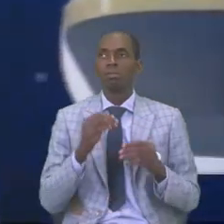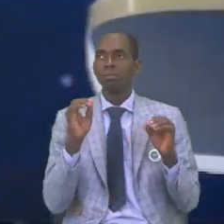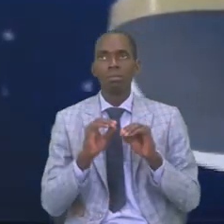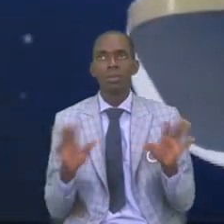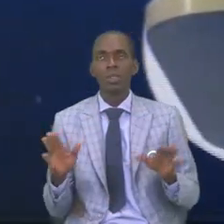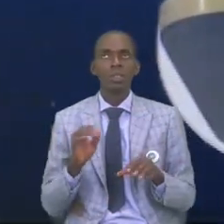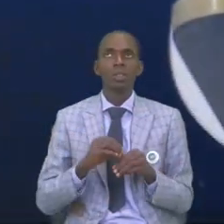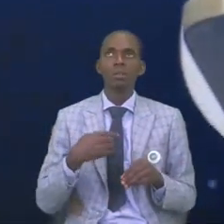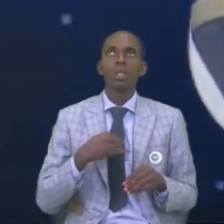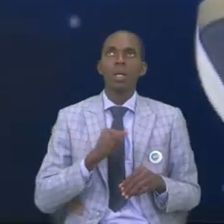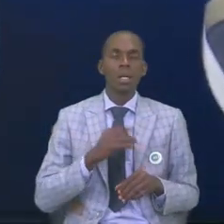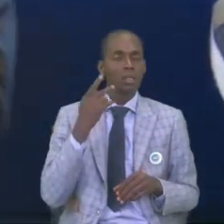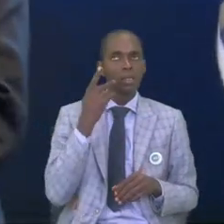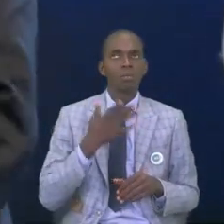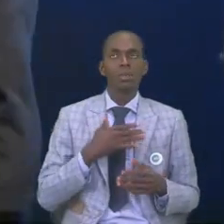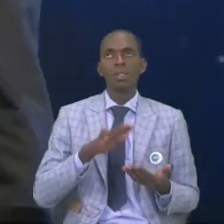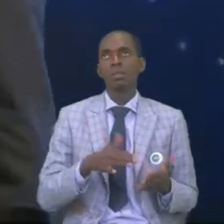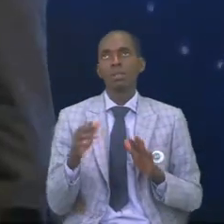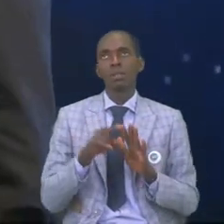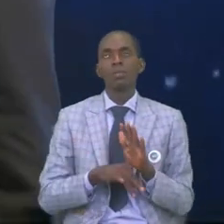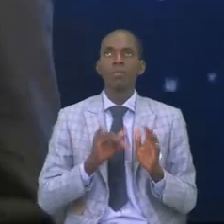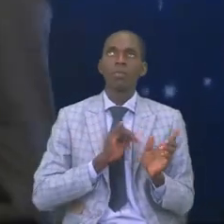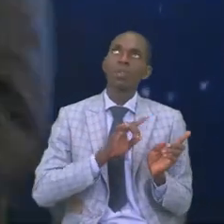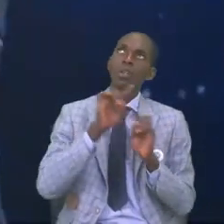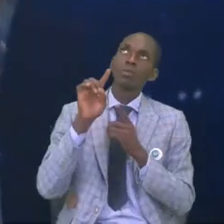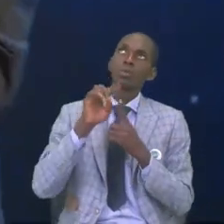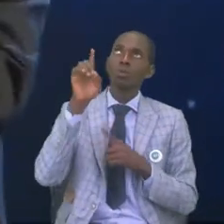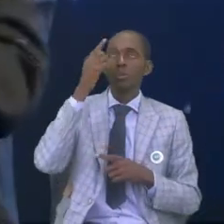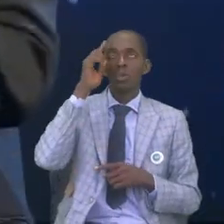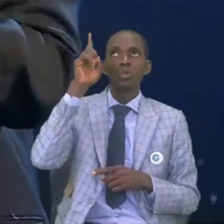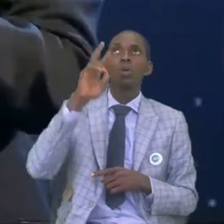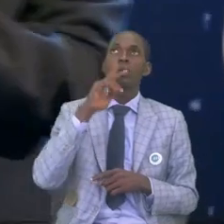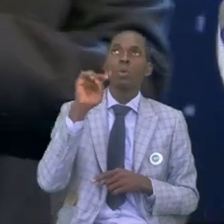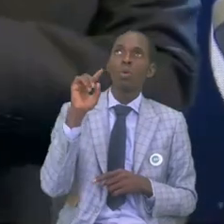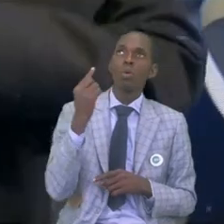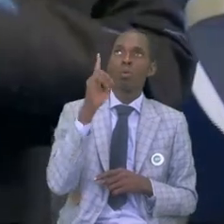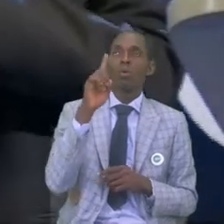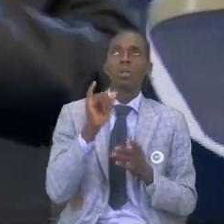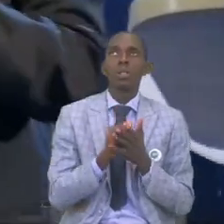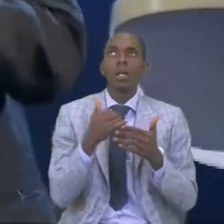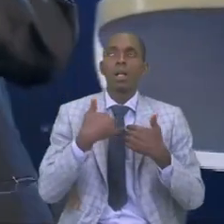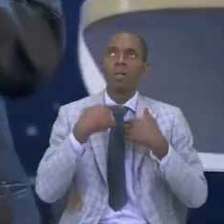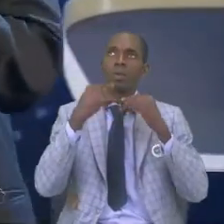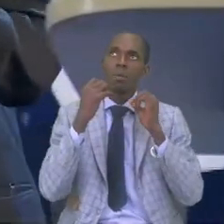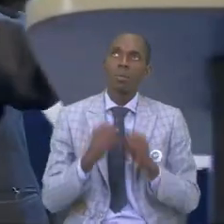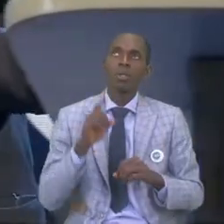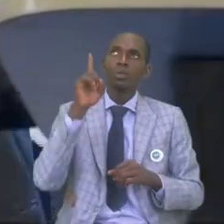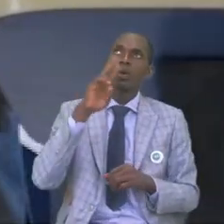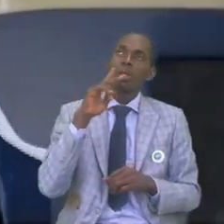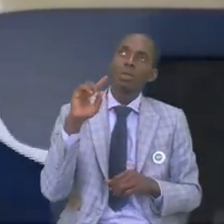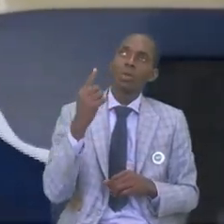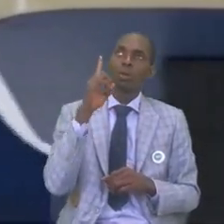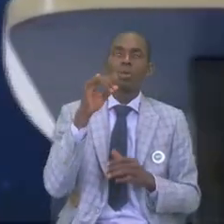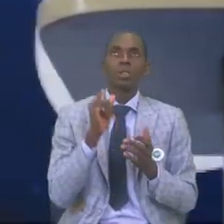my deadness, and I come to you because you are the only one that has the power. You are the only one that has given